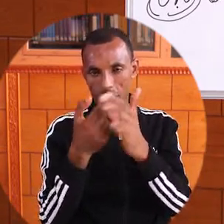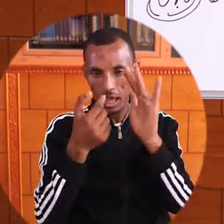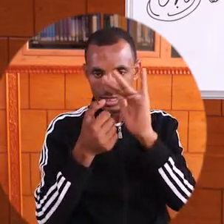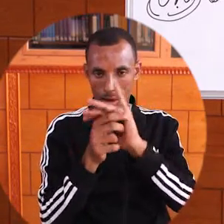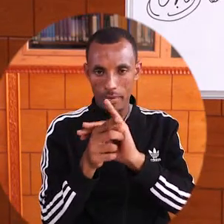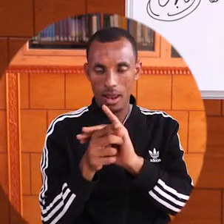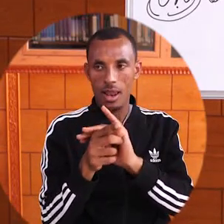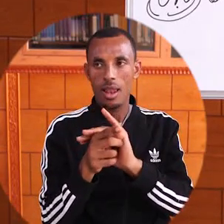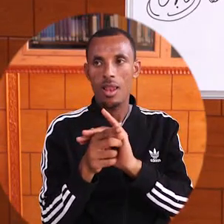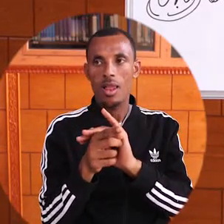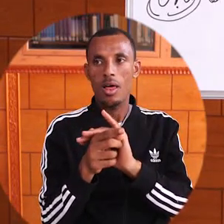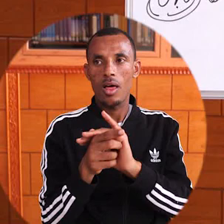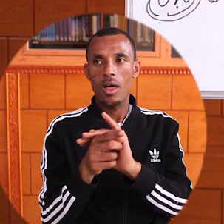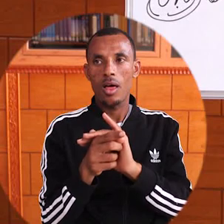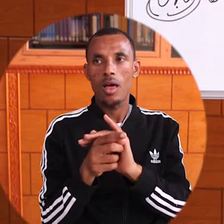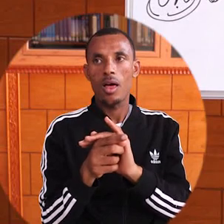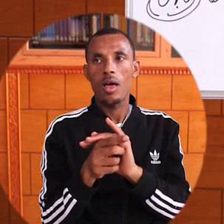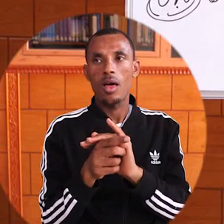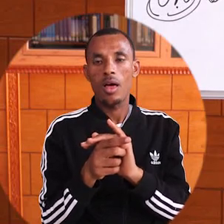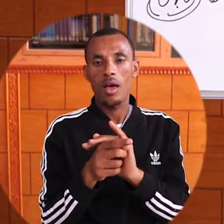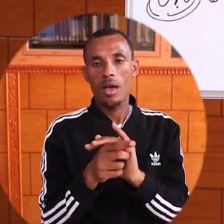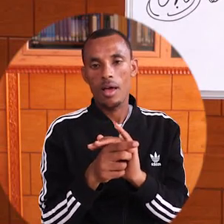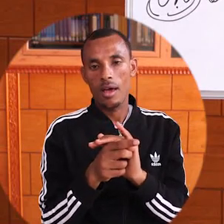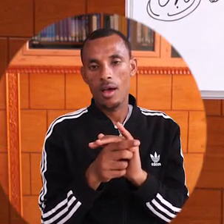examples. Examples, activity.